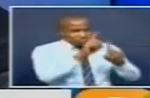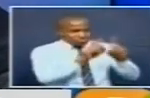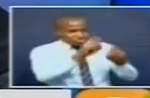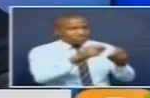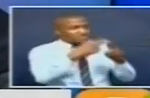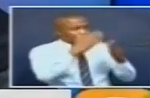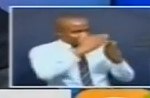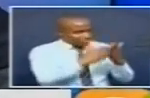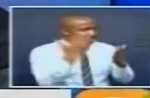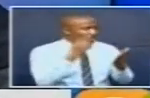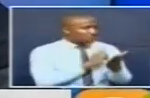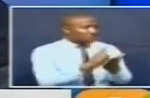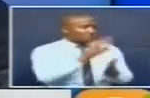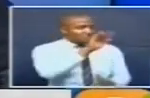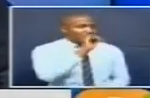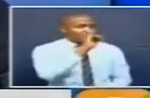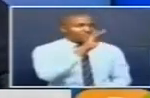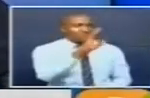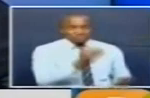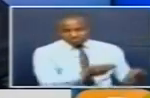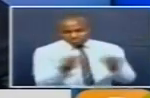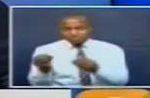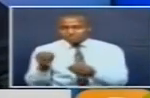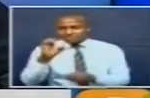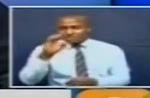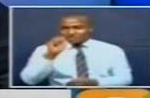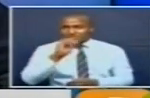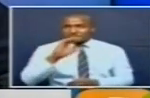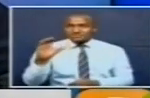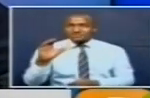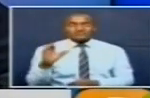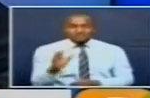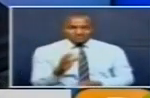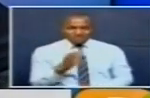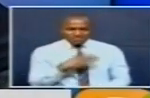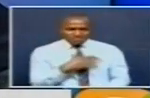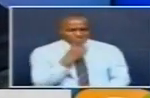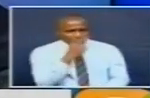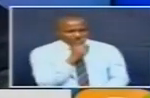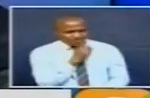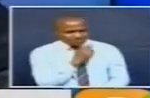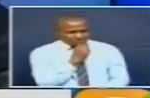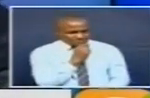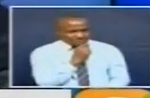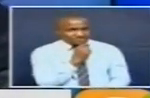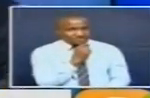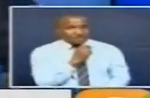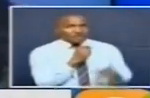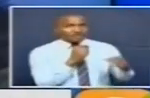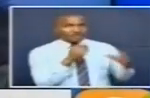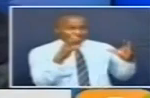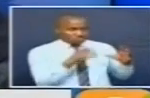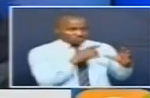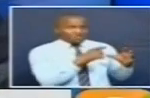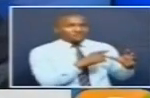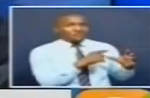week by IBC, right. Coming from EACC. There have been concerns, first from that team. We haven't heard